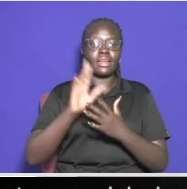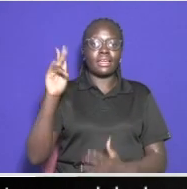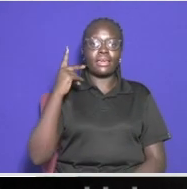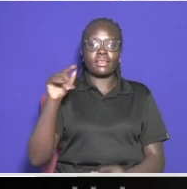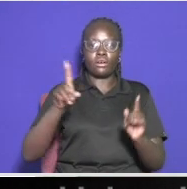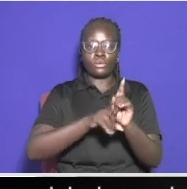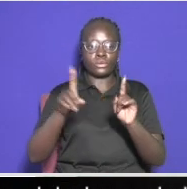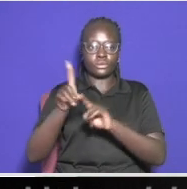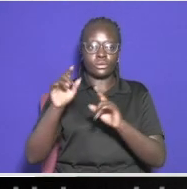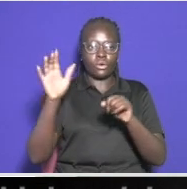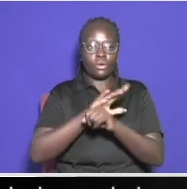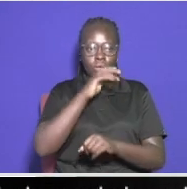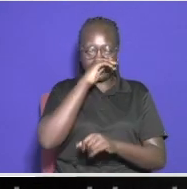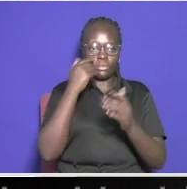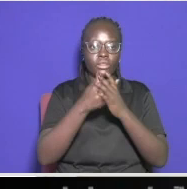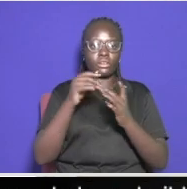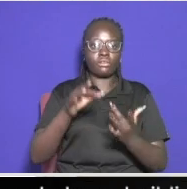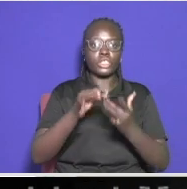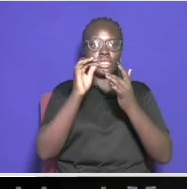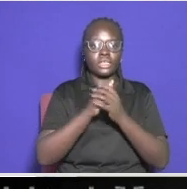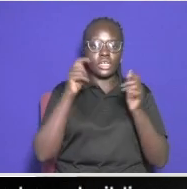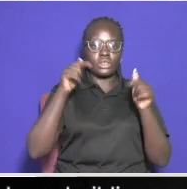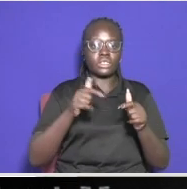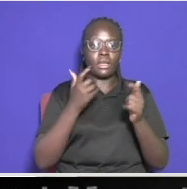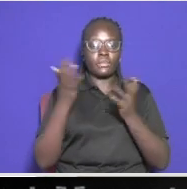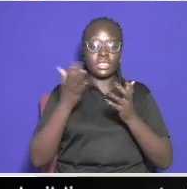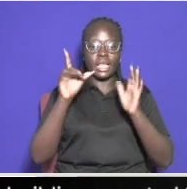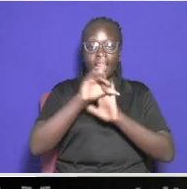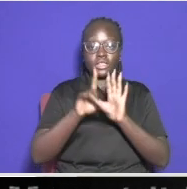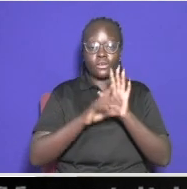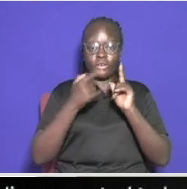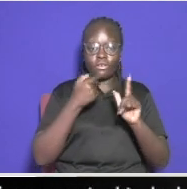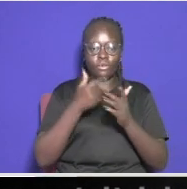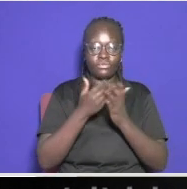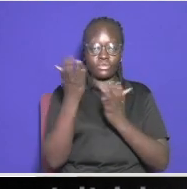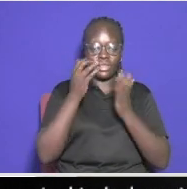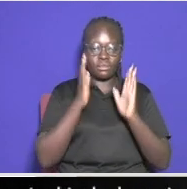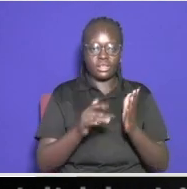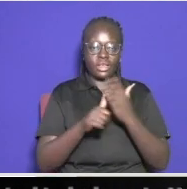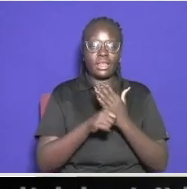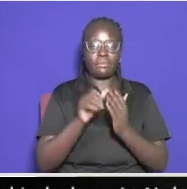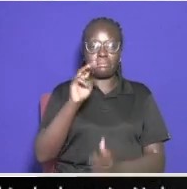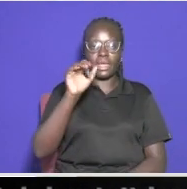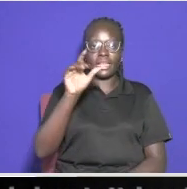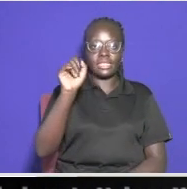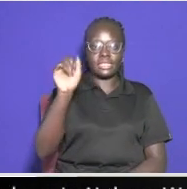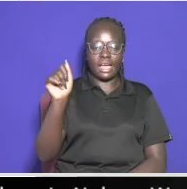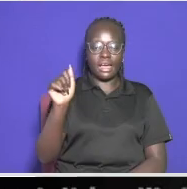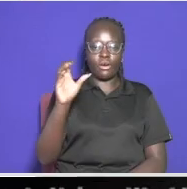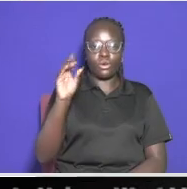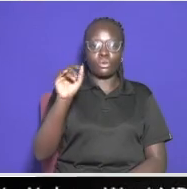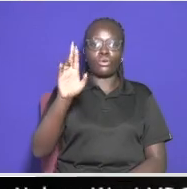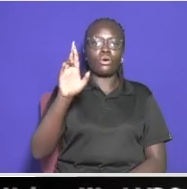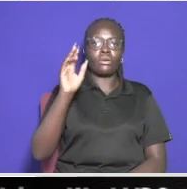whole. Thank you for joining us on today's episode of Lessons from the Entrepreneur. My name is Melissa Odwor.